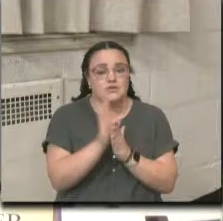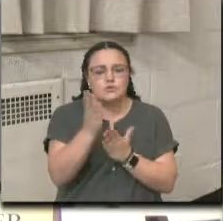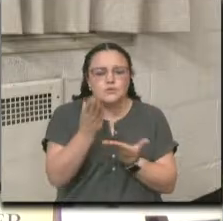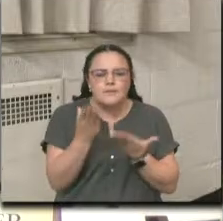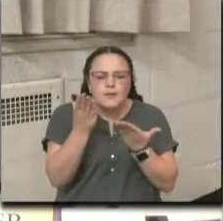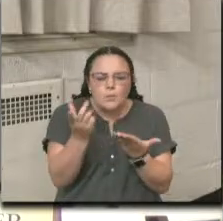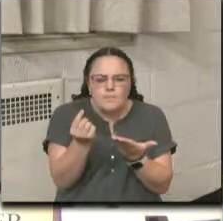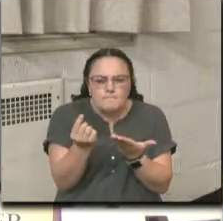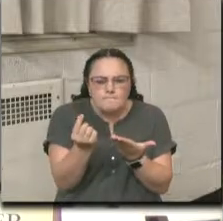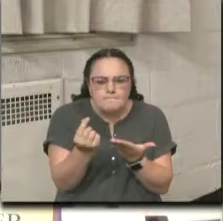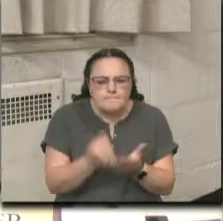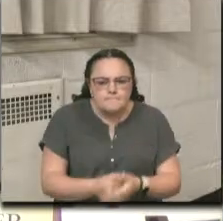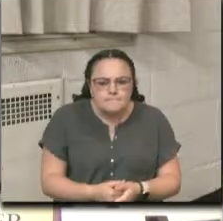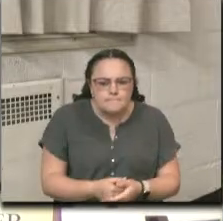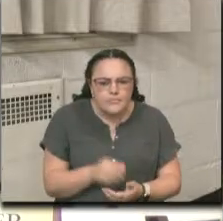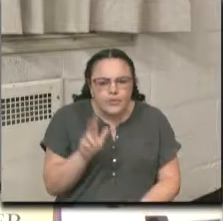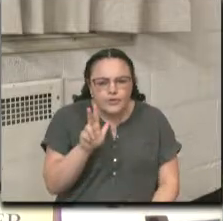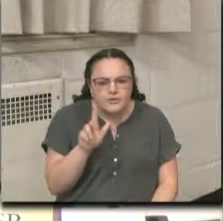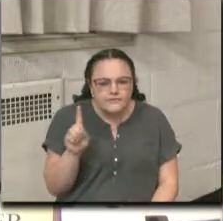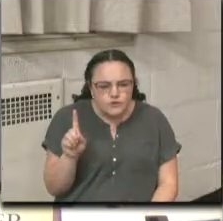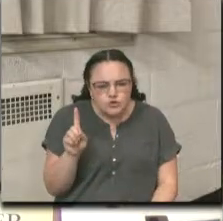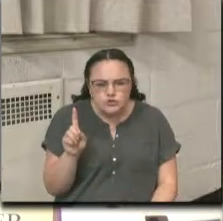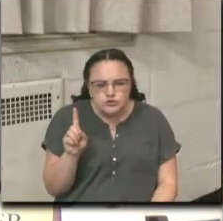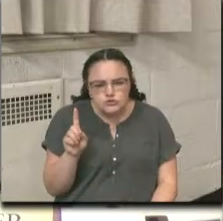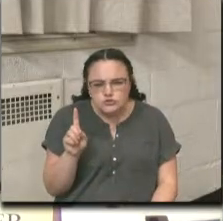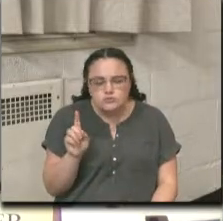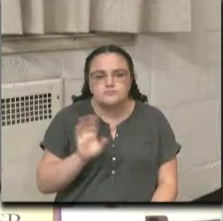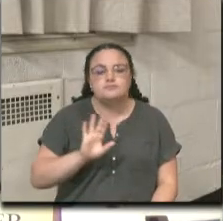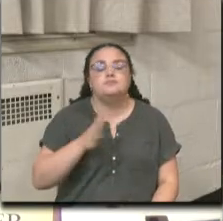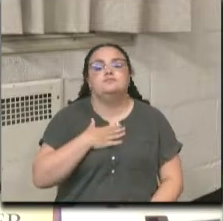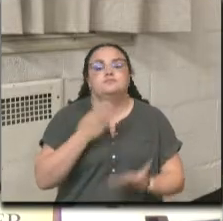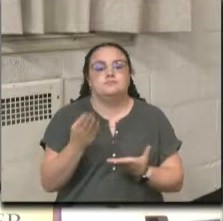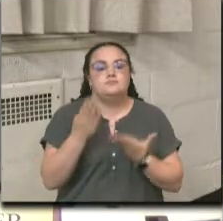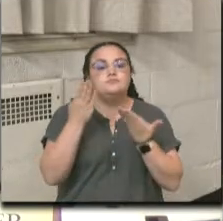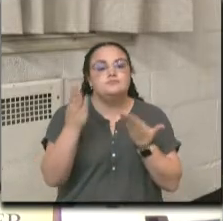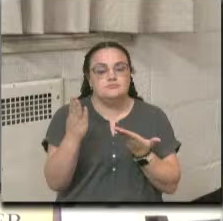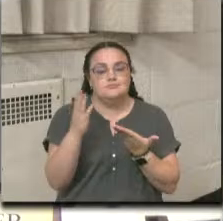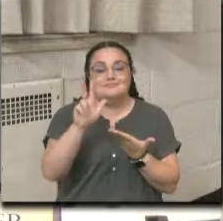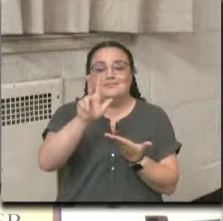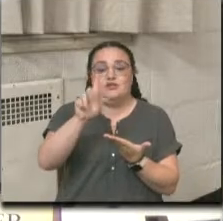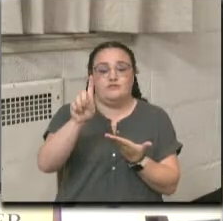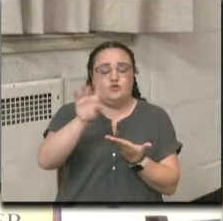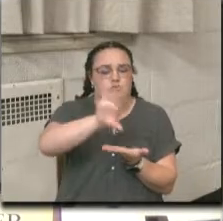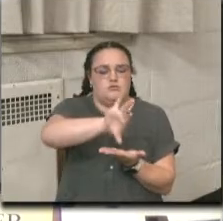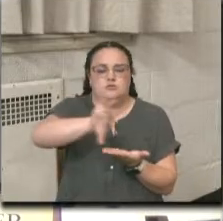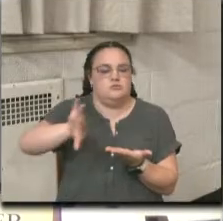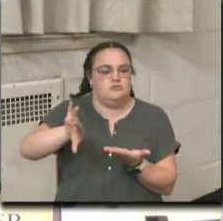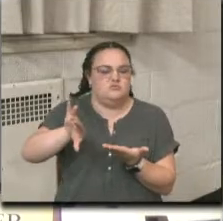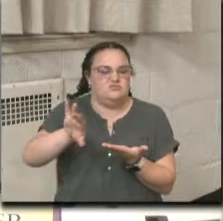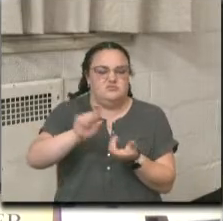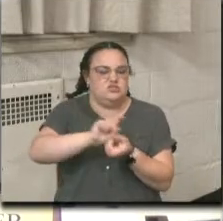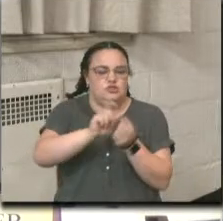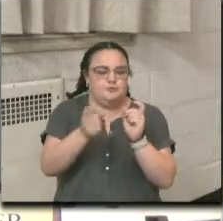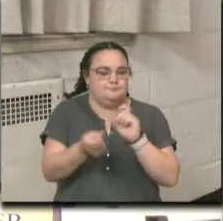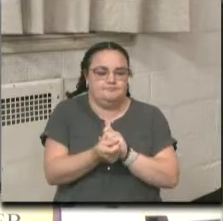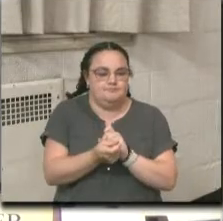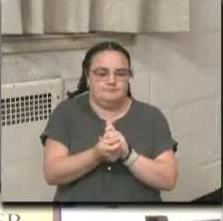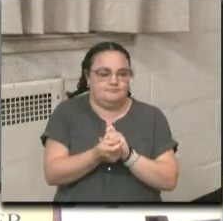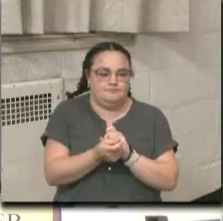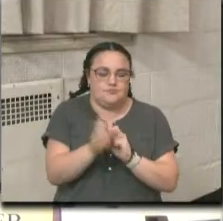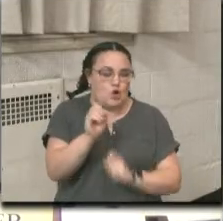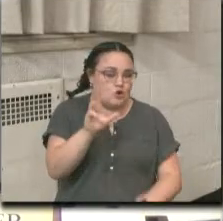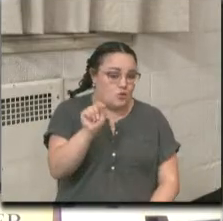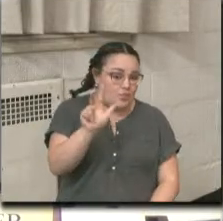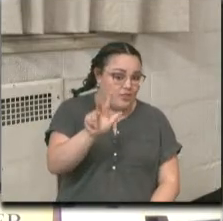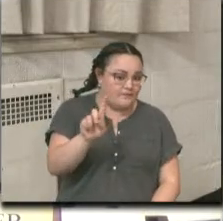the 31st of October? My recommendation was to move the 31st of October.